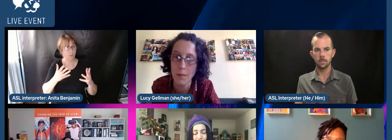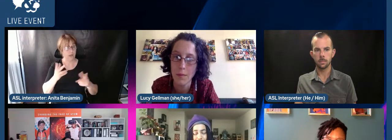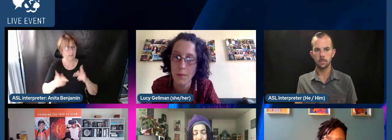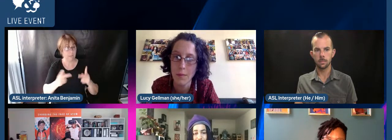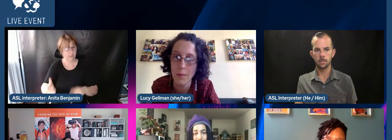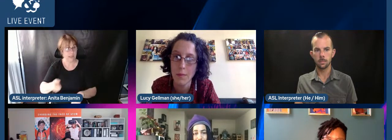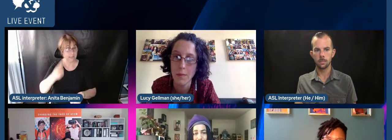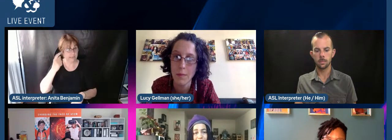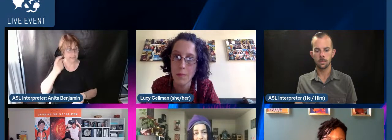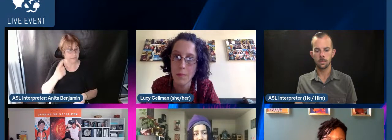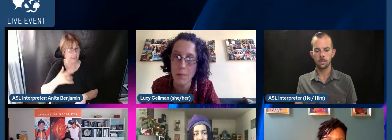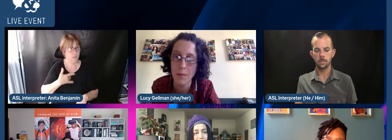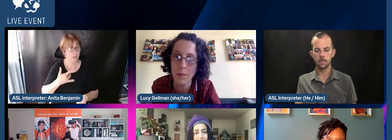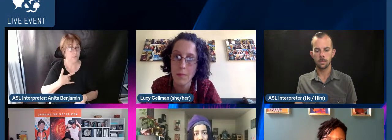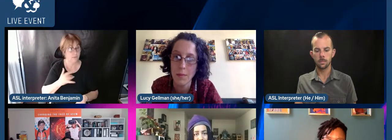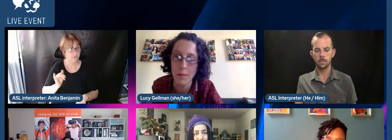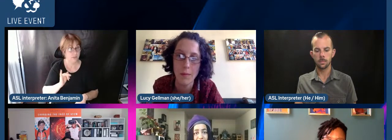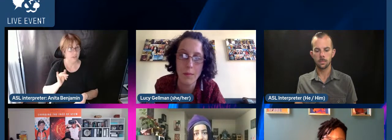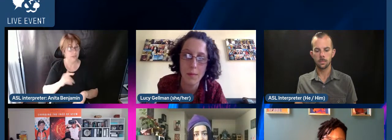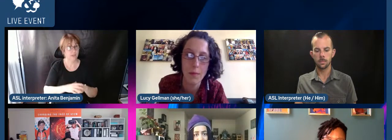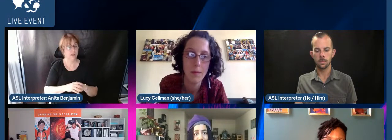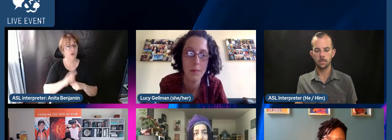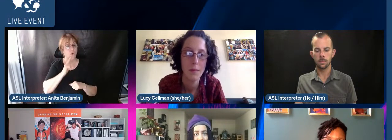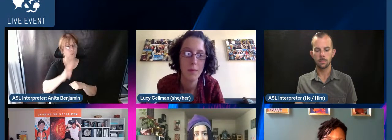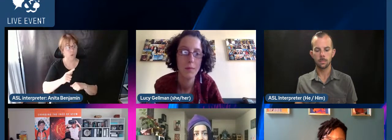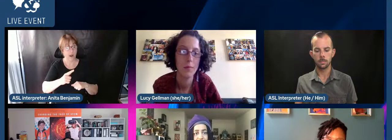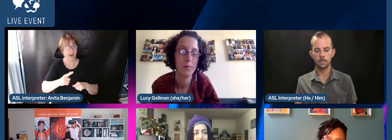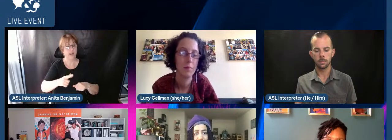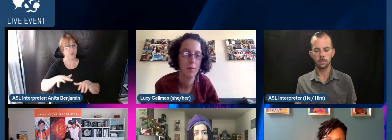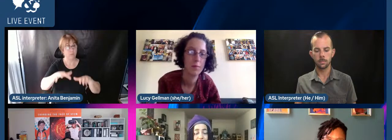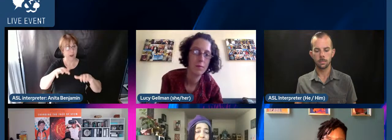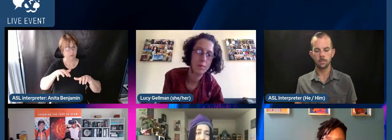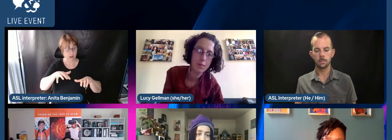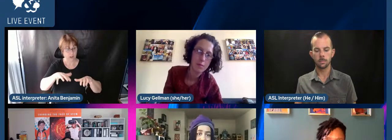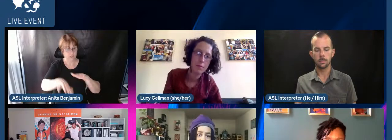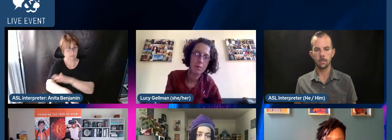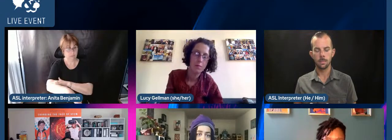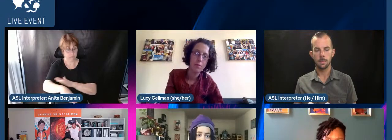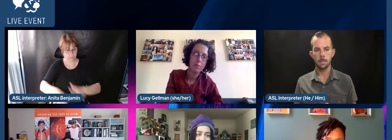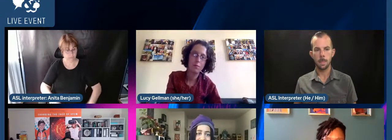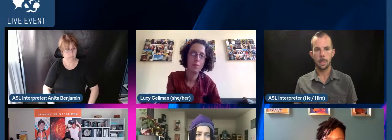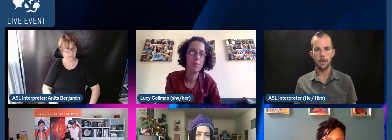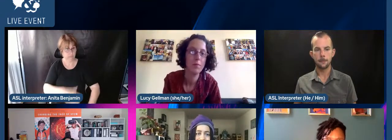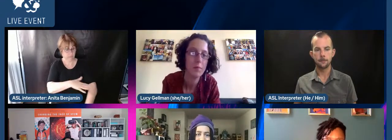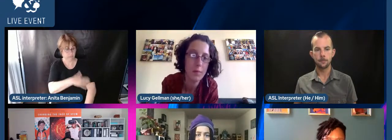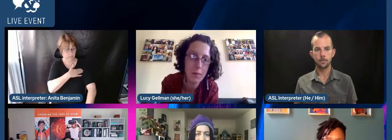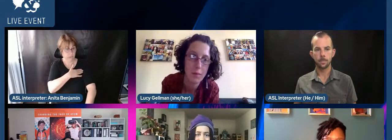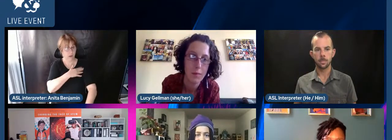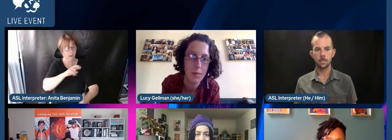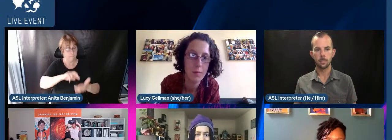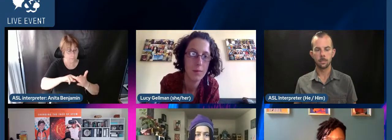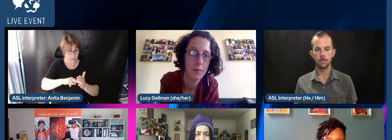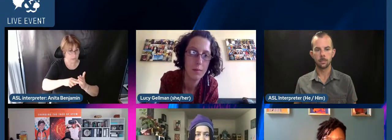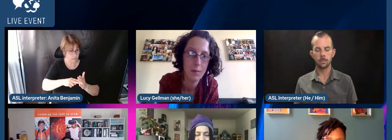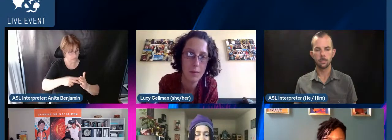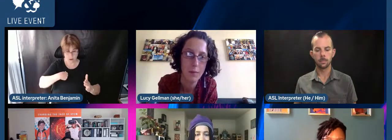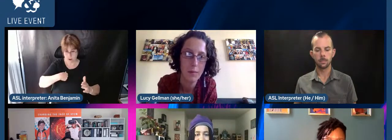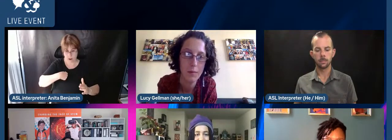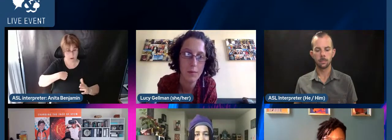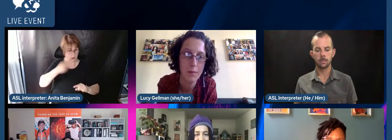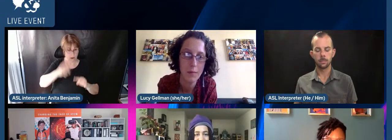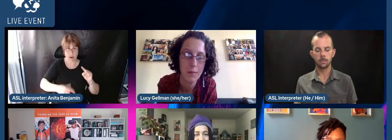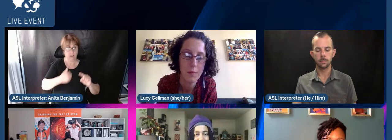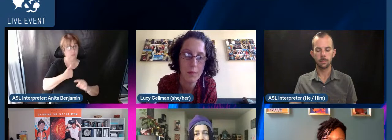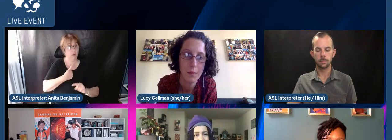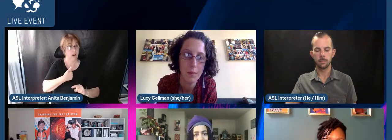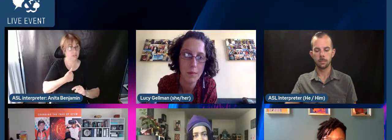what it's like when you're a quadriplegic because somebody else has to wash your body? Right, and how